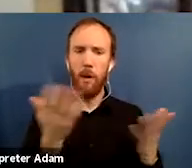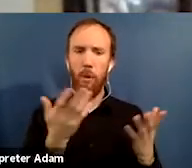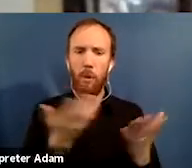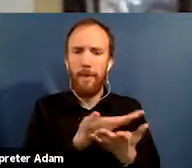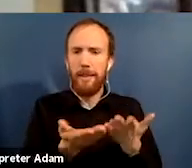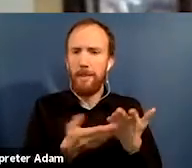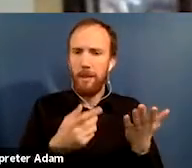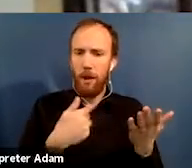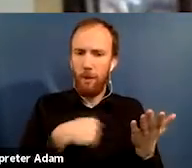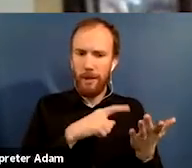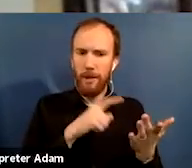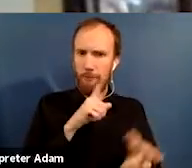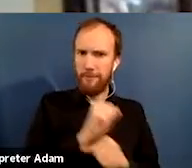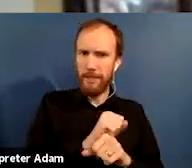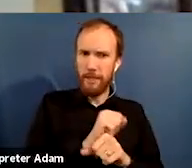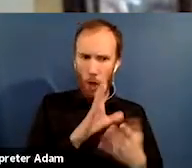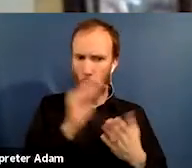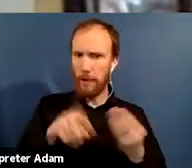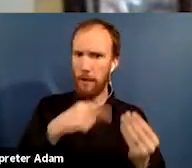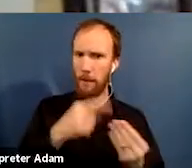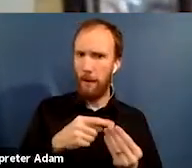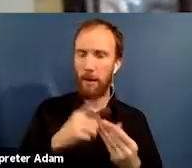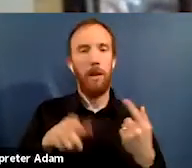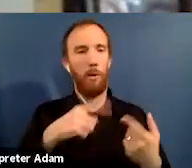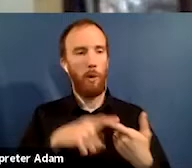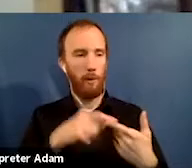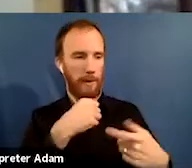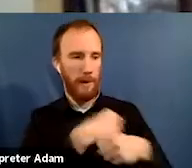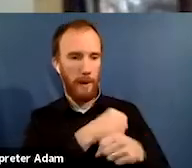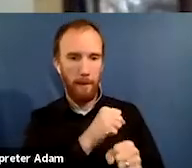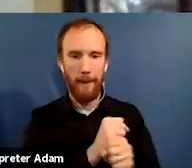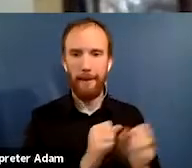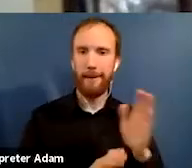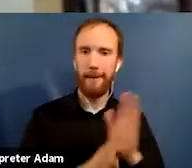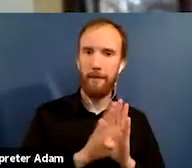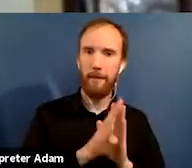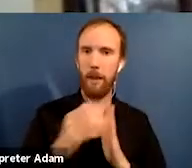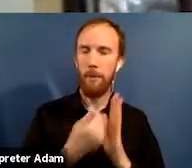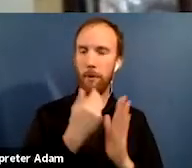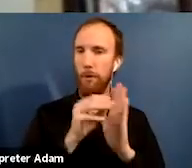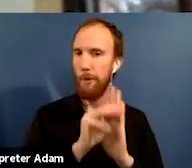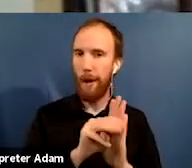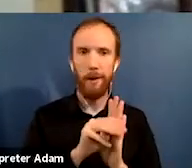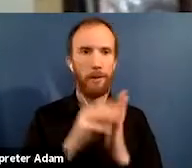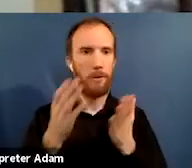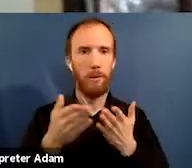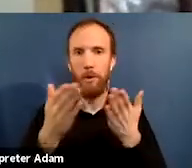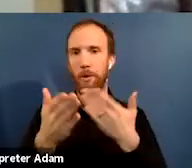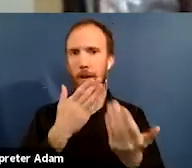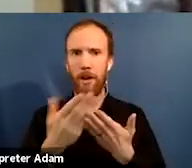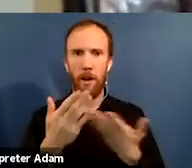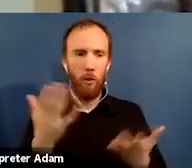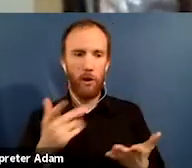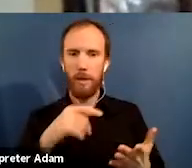about? When we create our data sets, when we model something, when we propose, whatever it is,